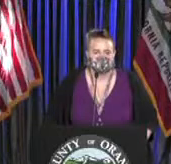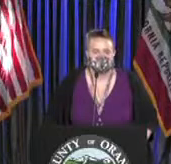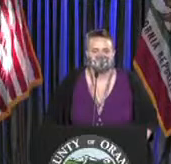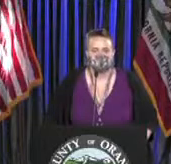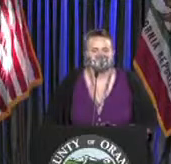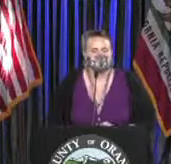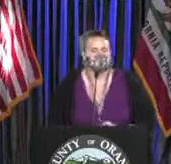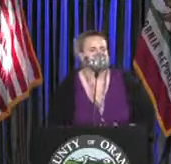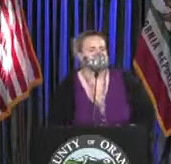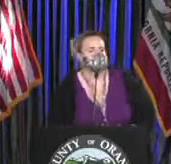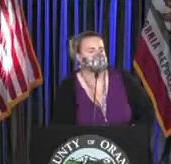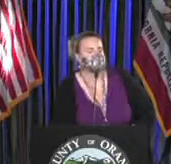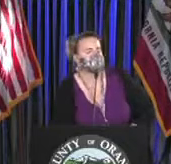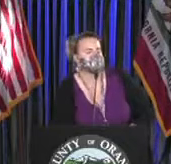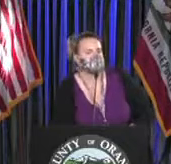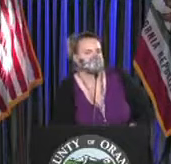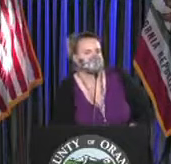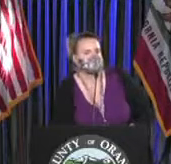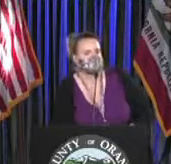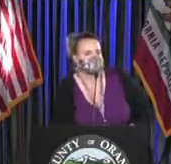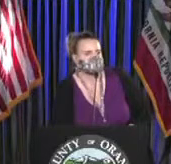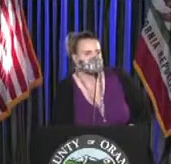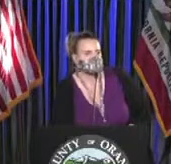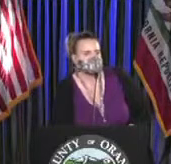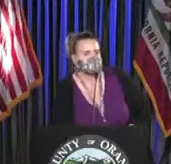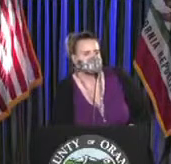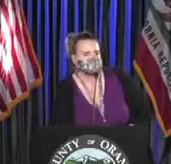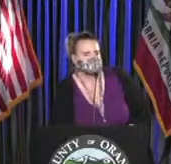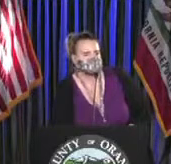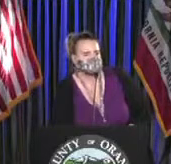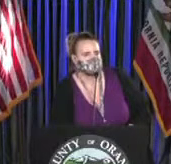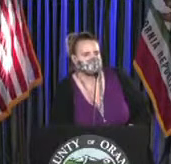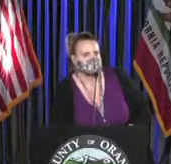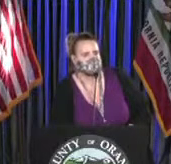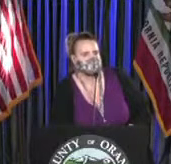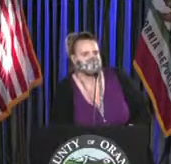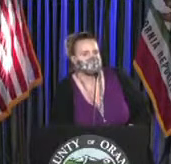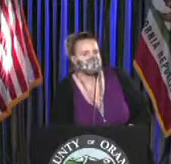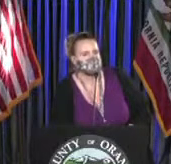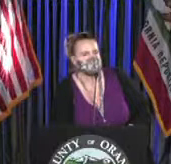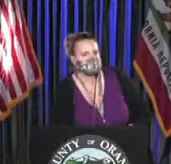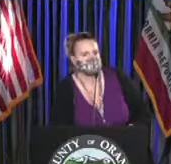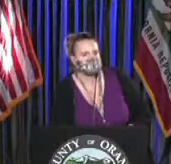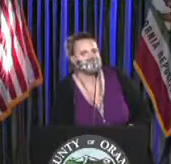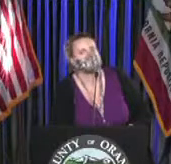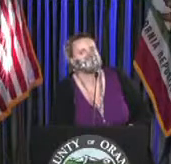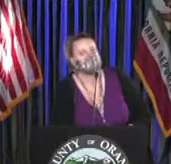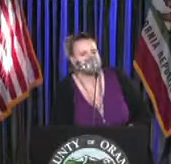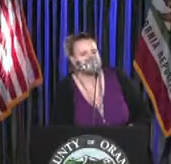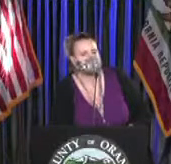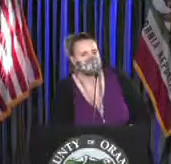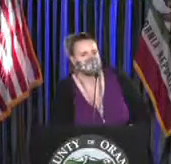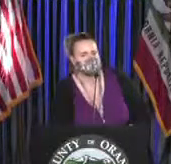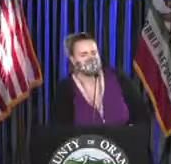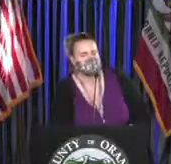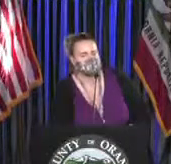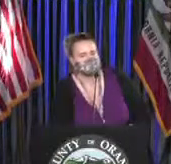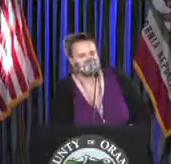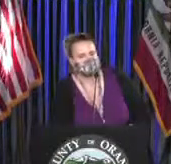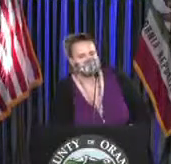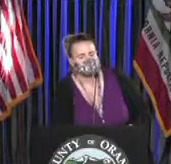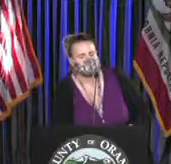is. and what we'll tell, when we tell you what shot number we want for the press conference, or do you guys toggle back and forth when I call? How does that